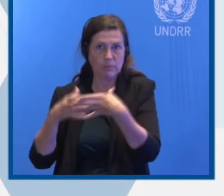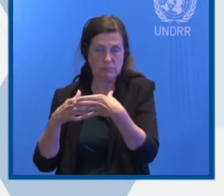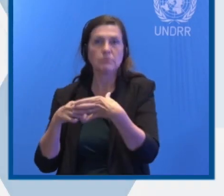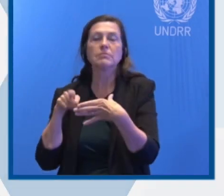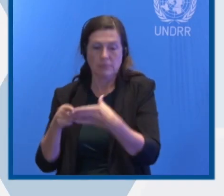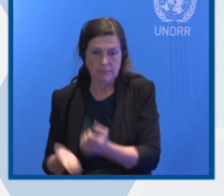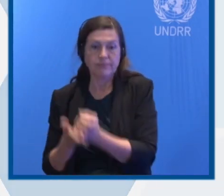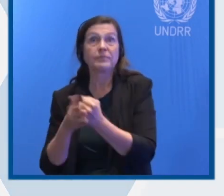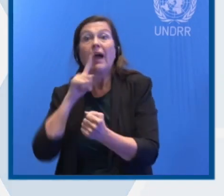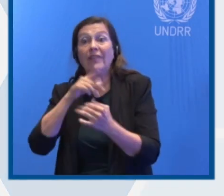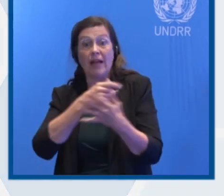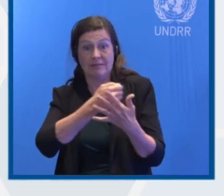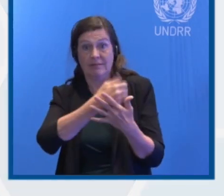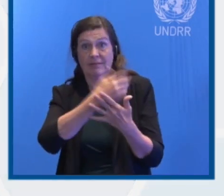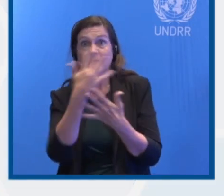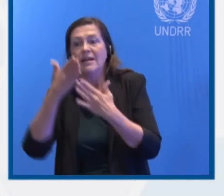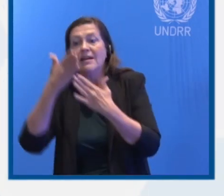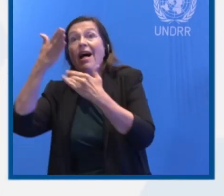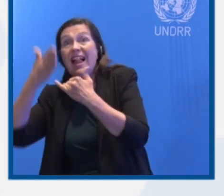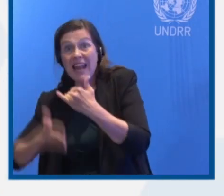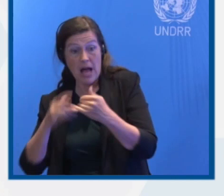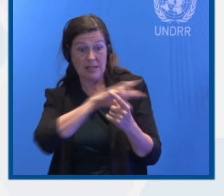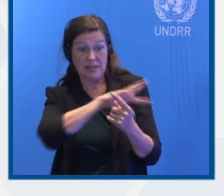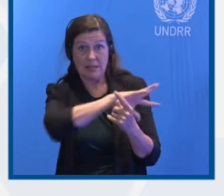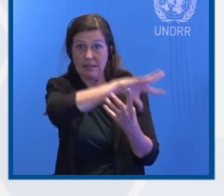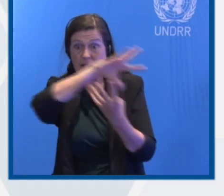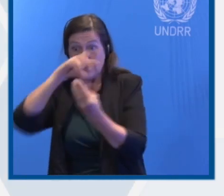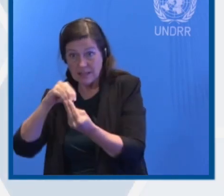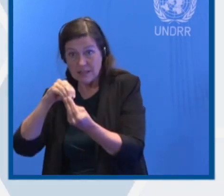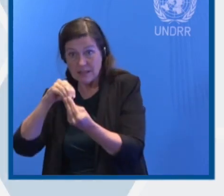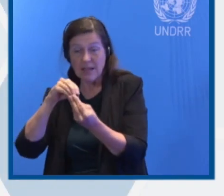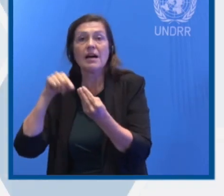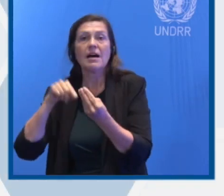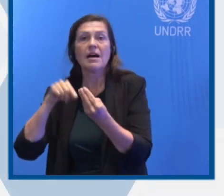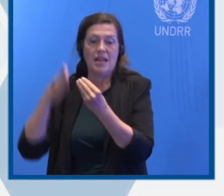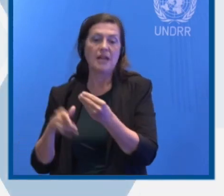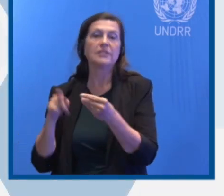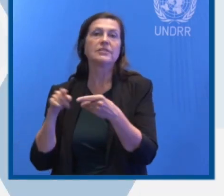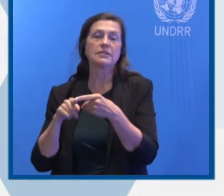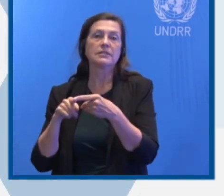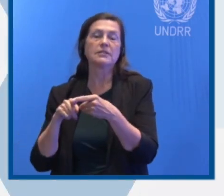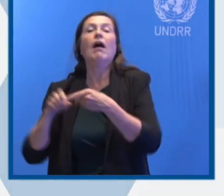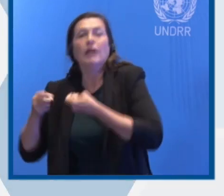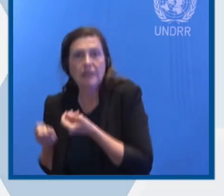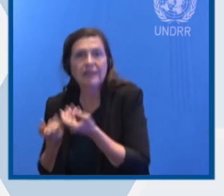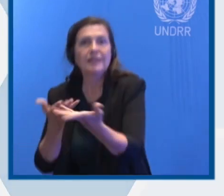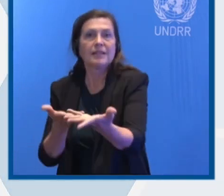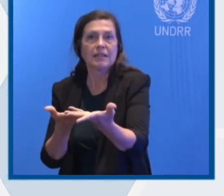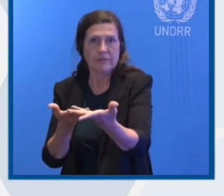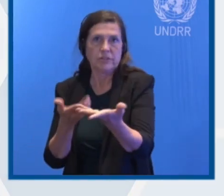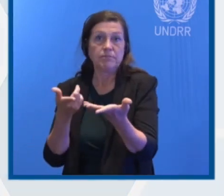lack of any element means that the facility is not